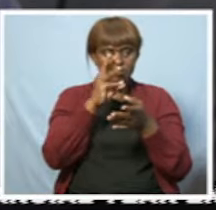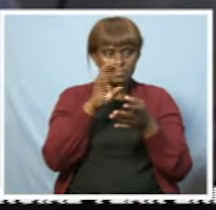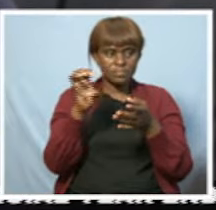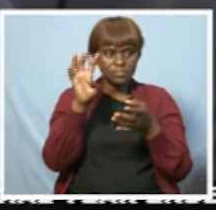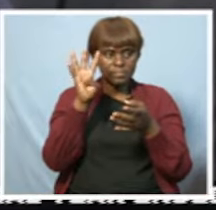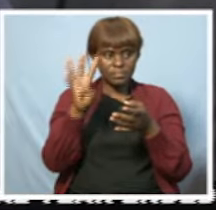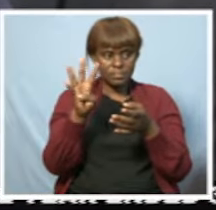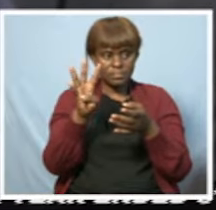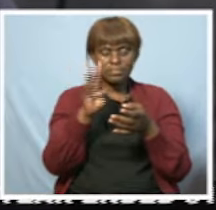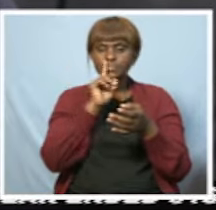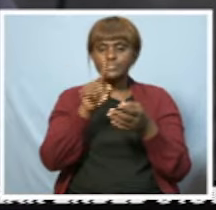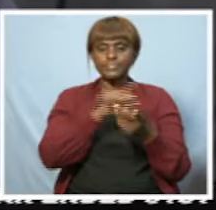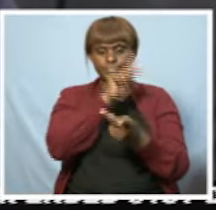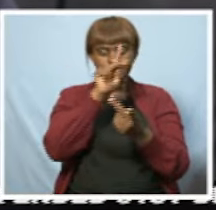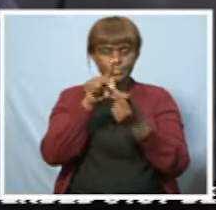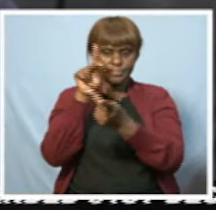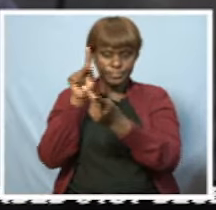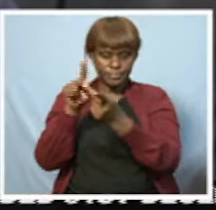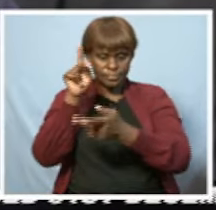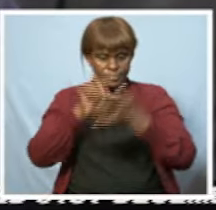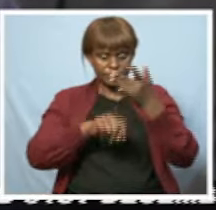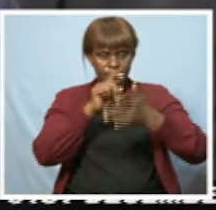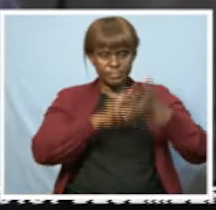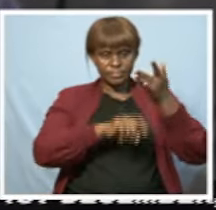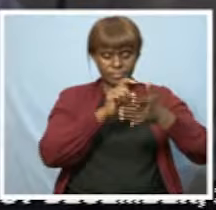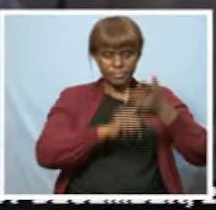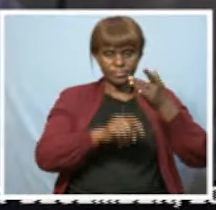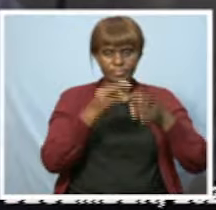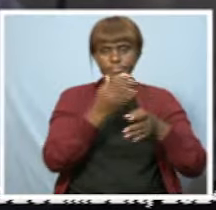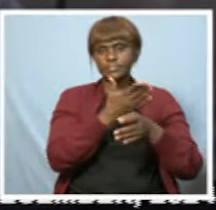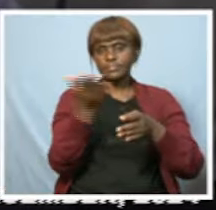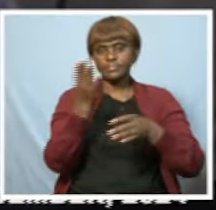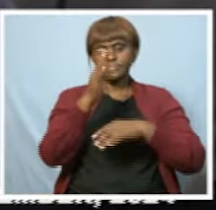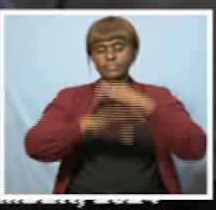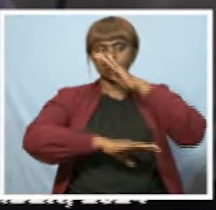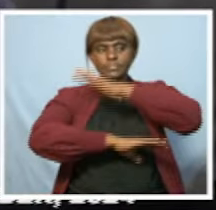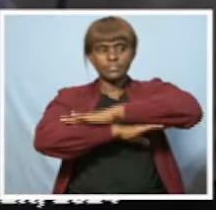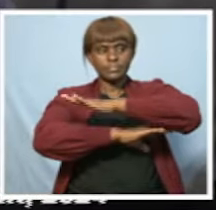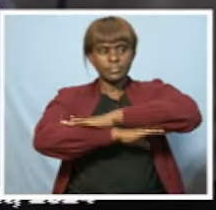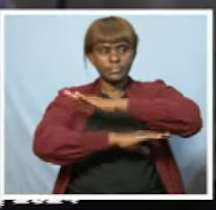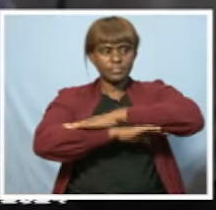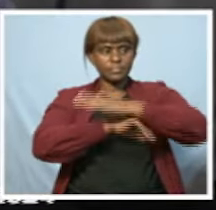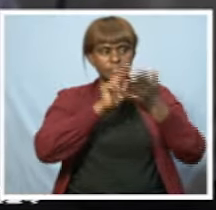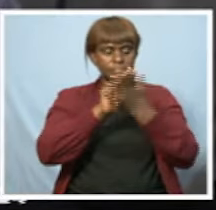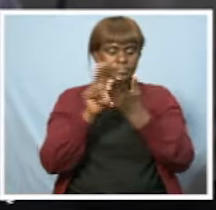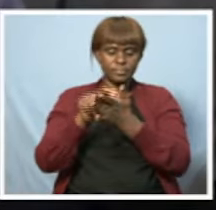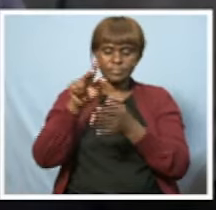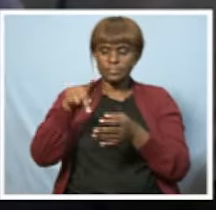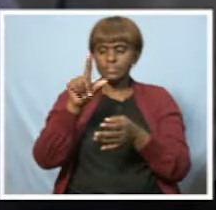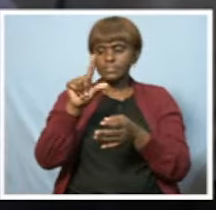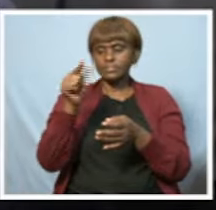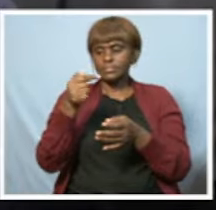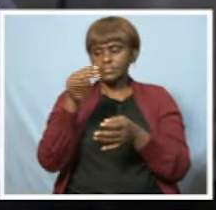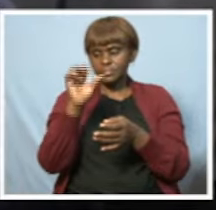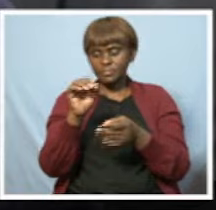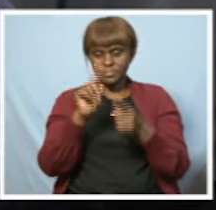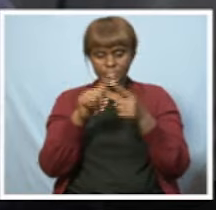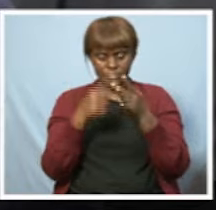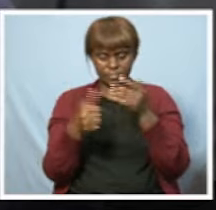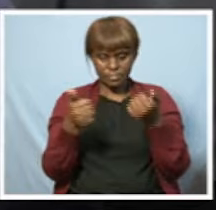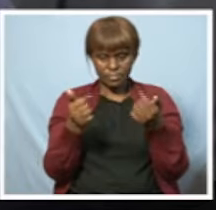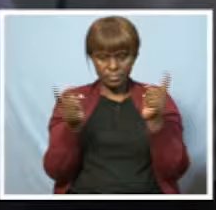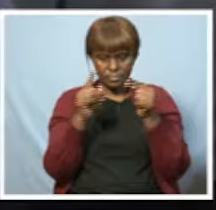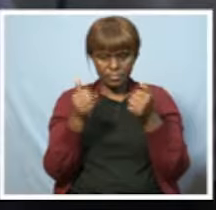2,604,000 was the actual cost of the desk as approved by the POGO. However, when it